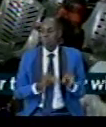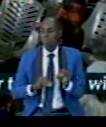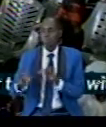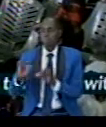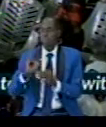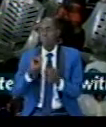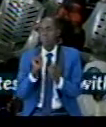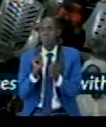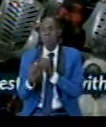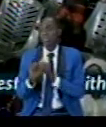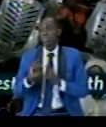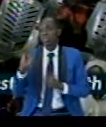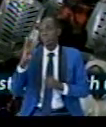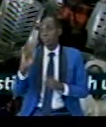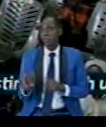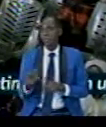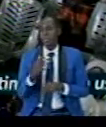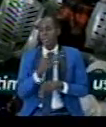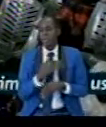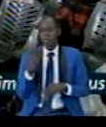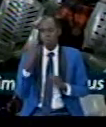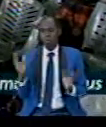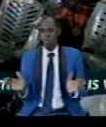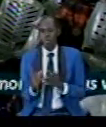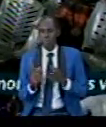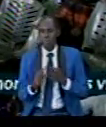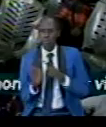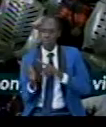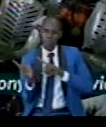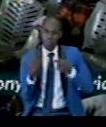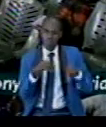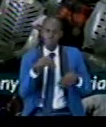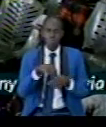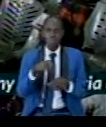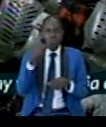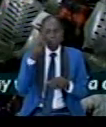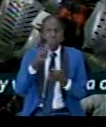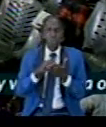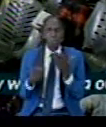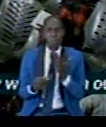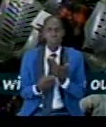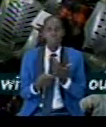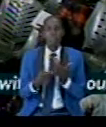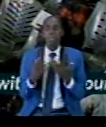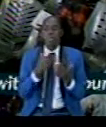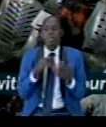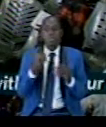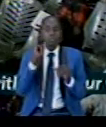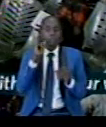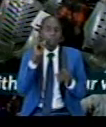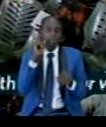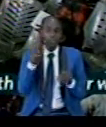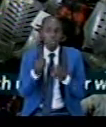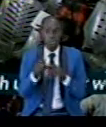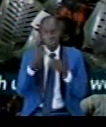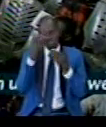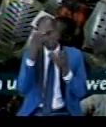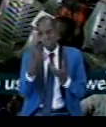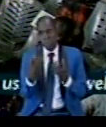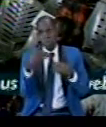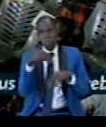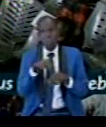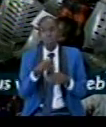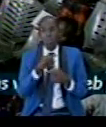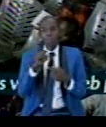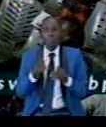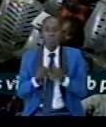encouraged to attend the crusade where she was passing through. And as she attended, while the prayer was on, according